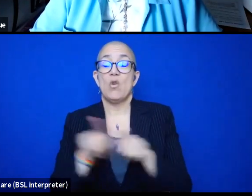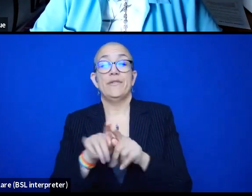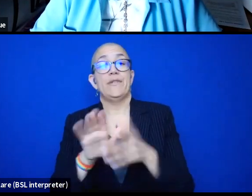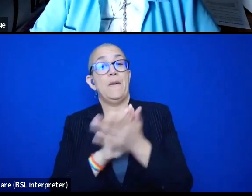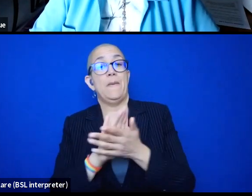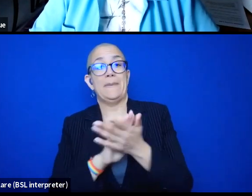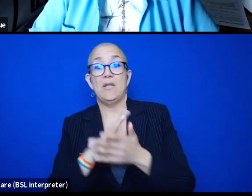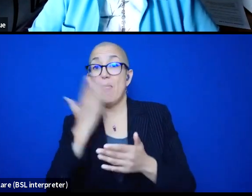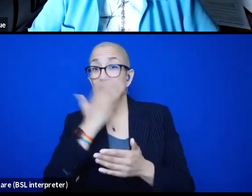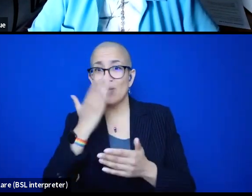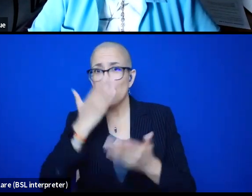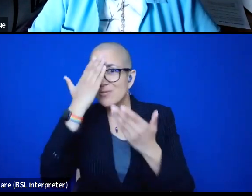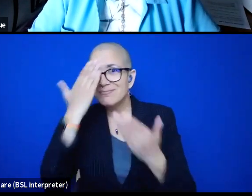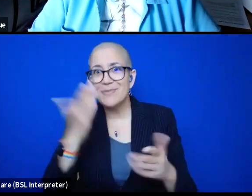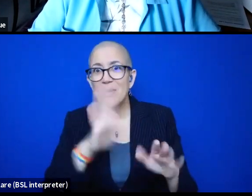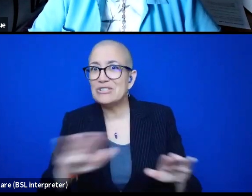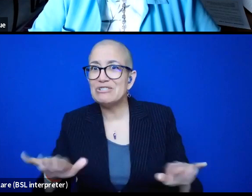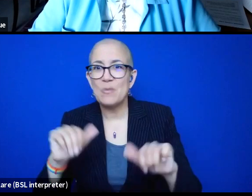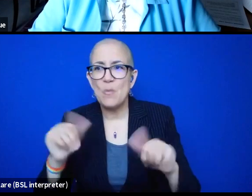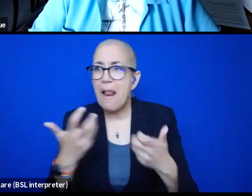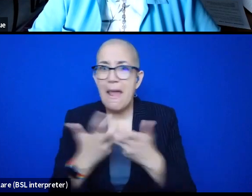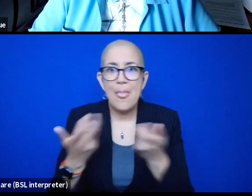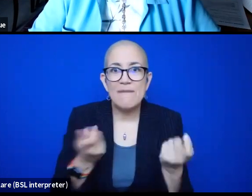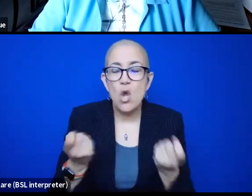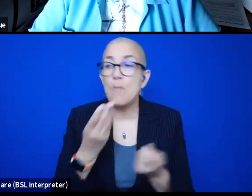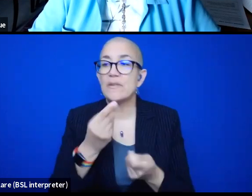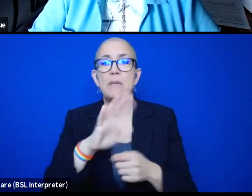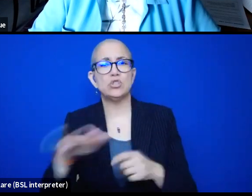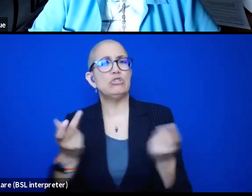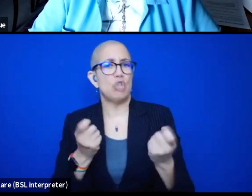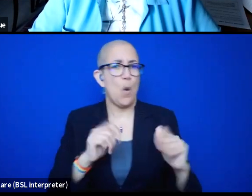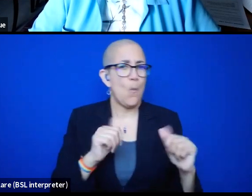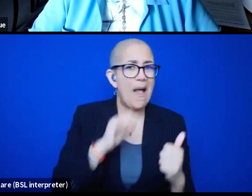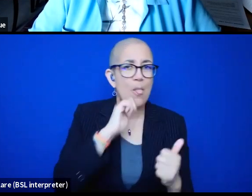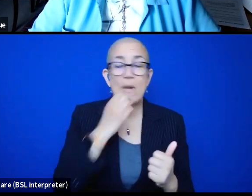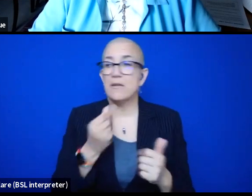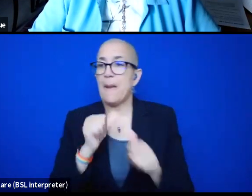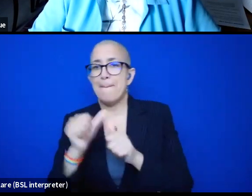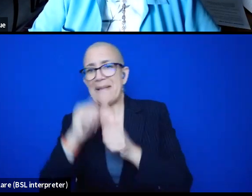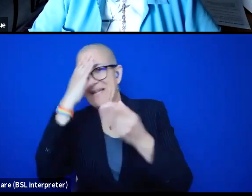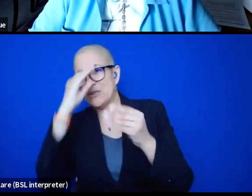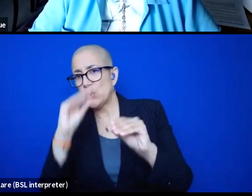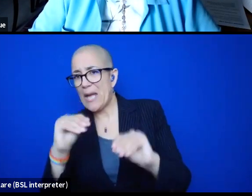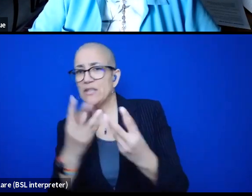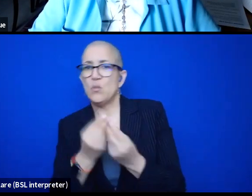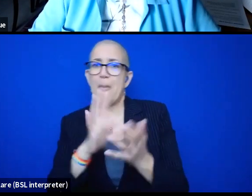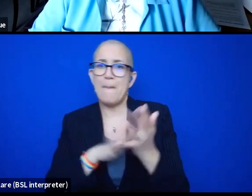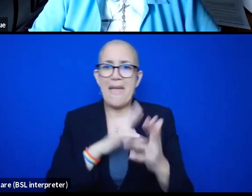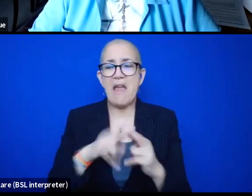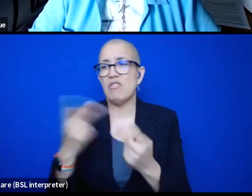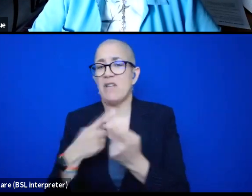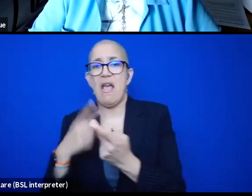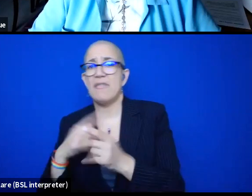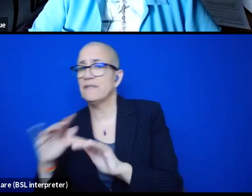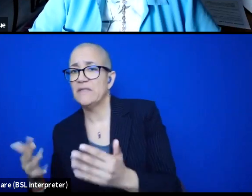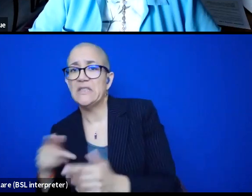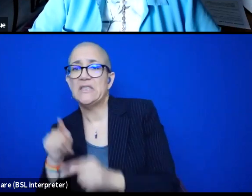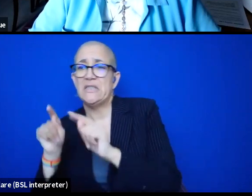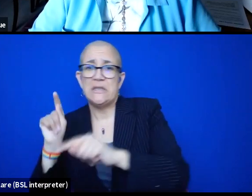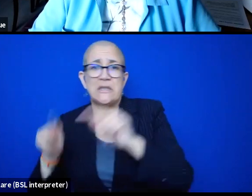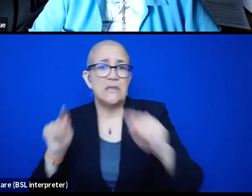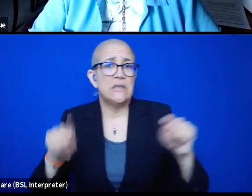know the children and how they've coped, because some children will have coped better, some will have had better education with their parents than others. The schools need to be able to